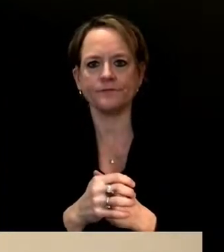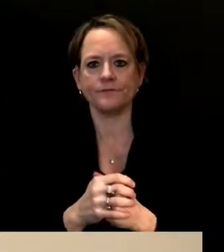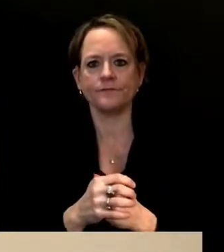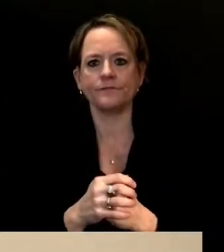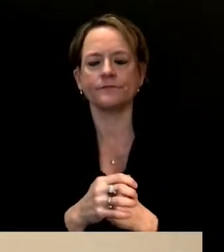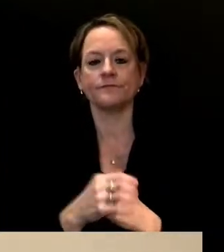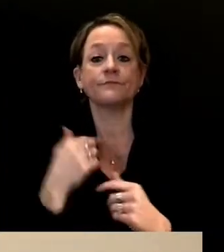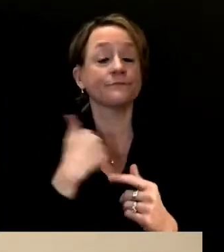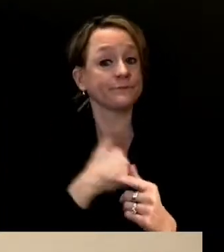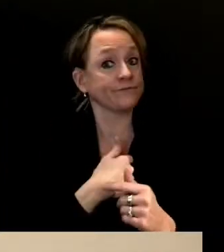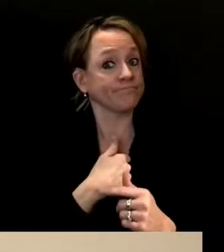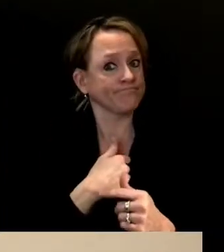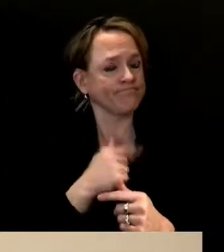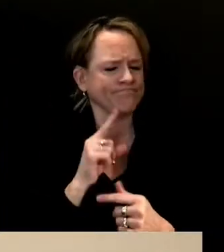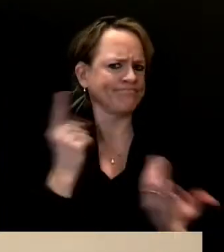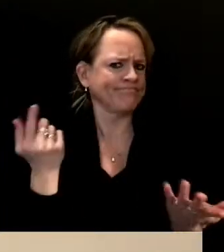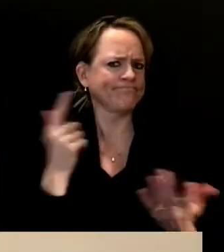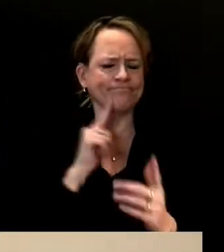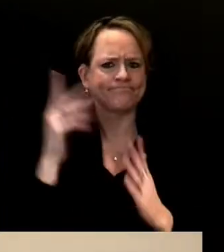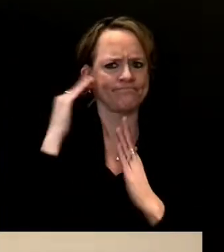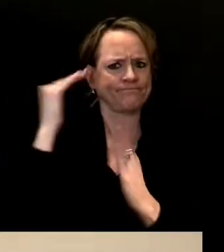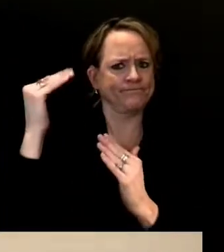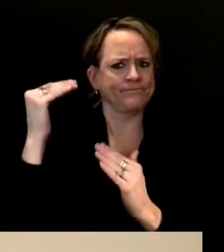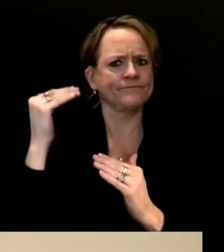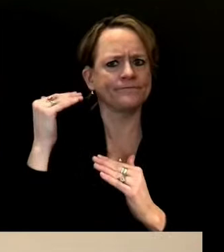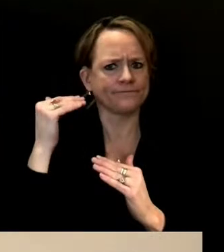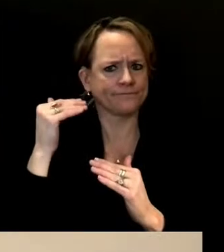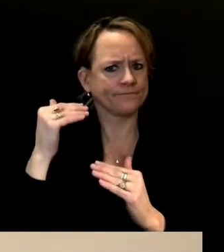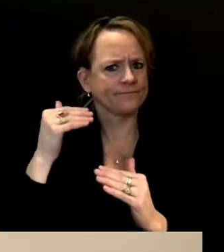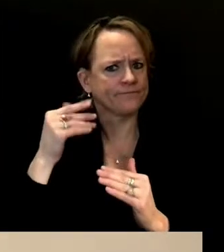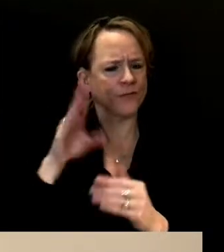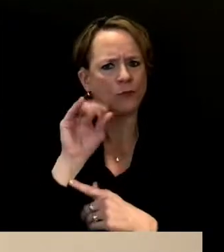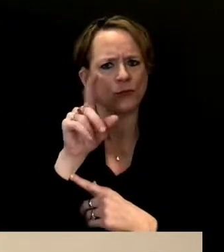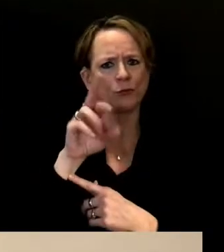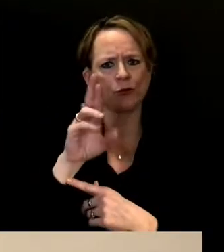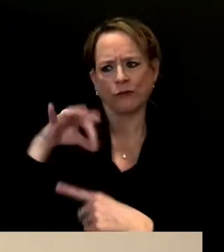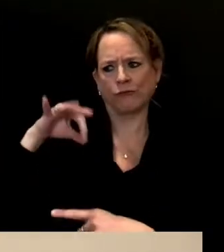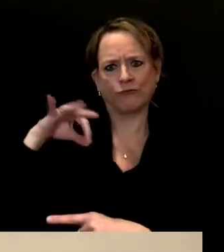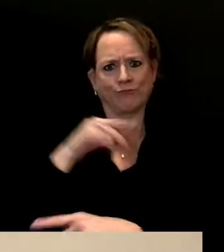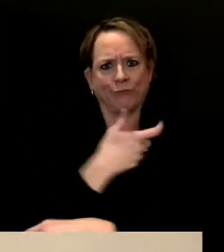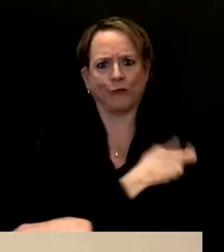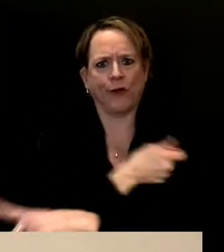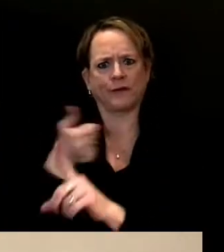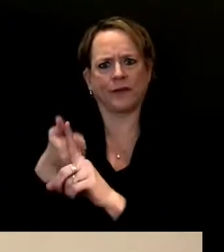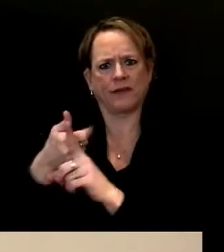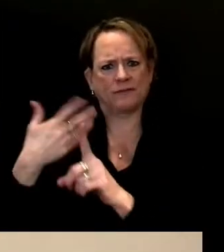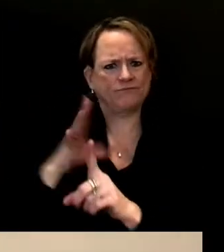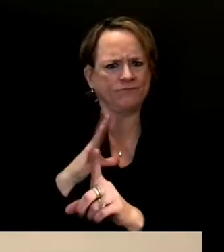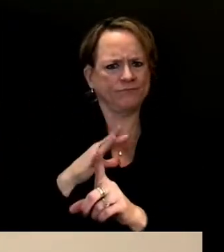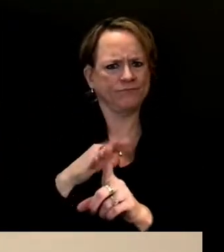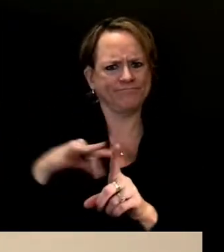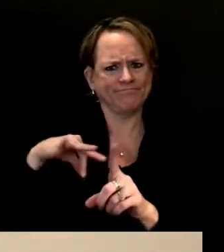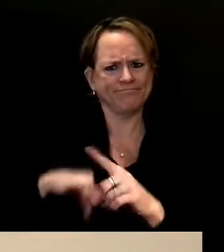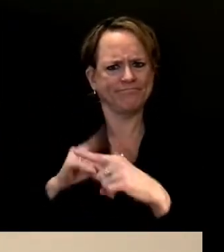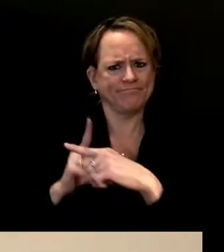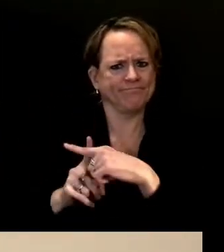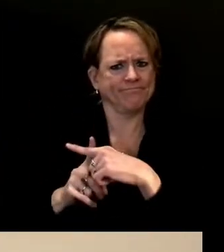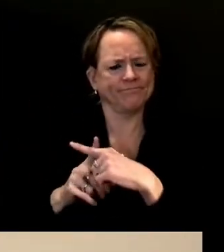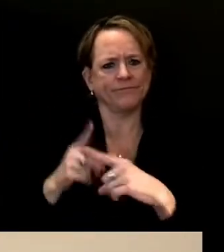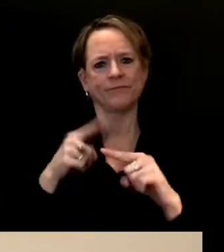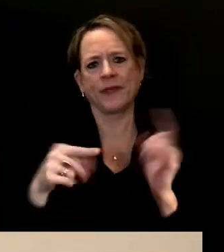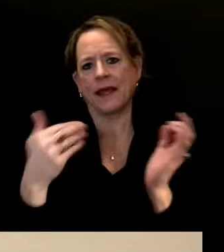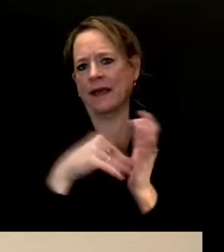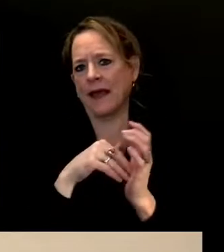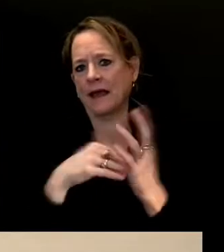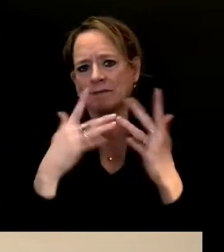really come from studies of individuals showing that the immune response is in fact boosted quantitatively, meaning more antibodies,